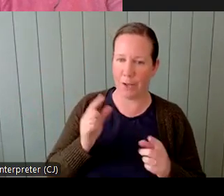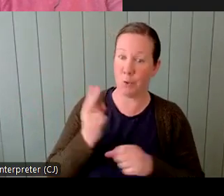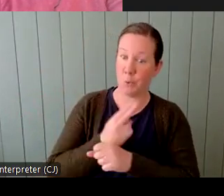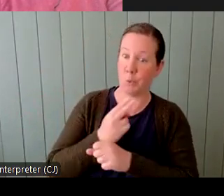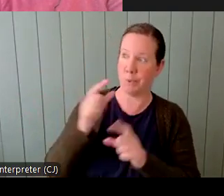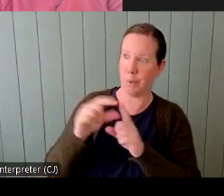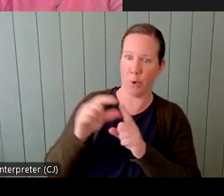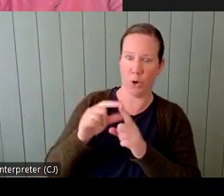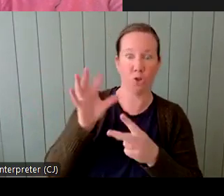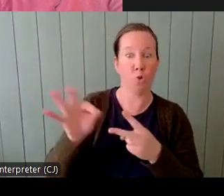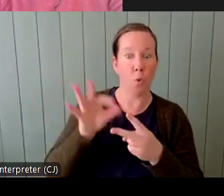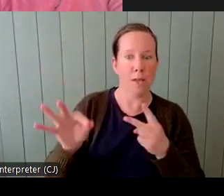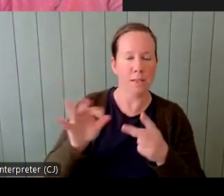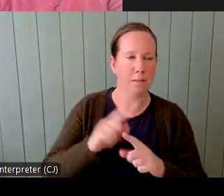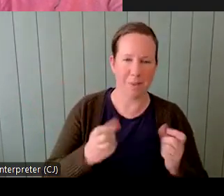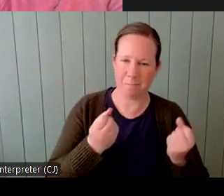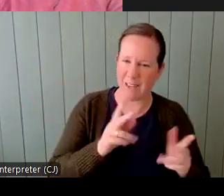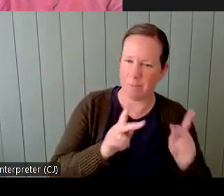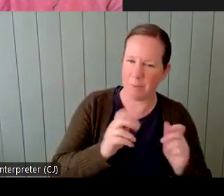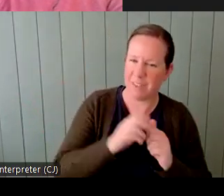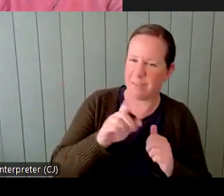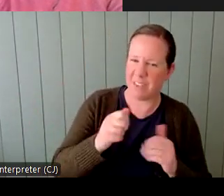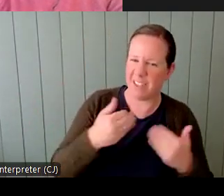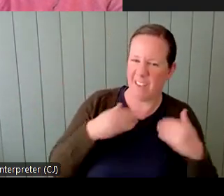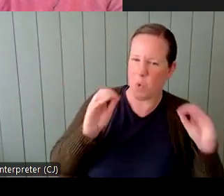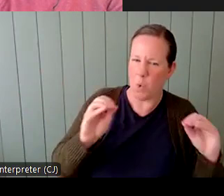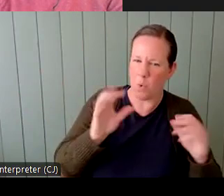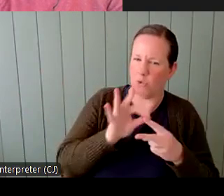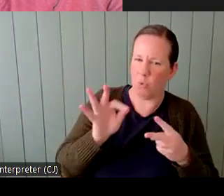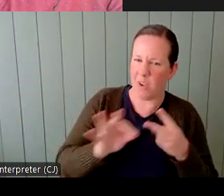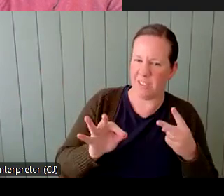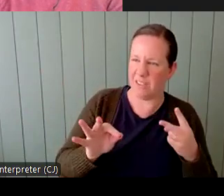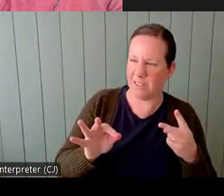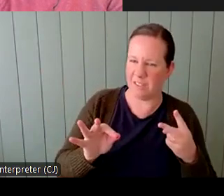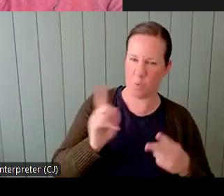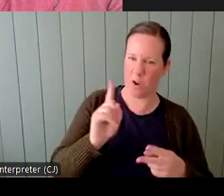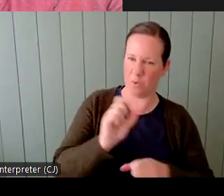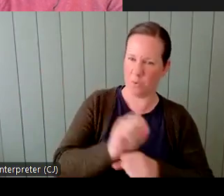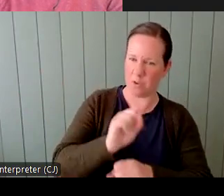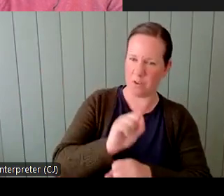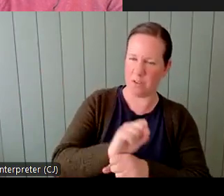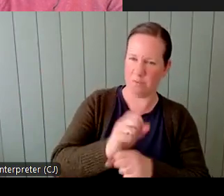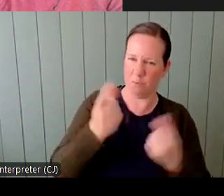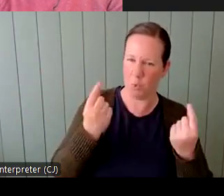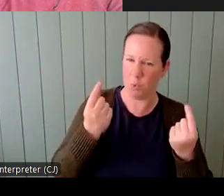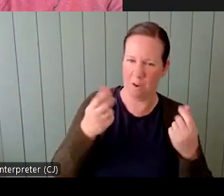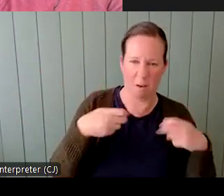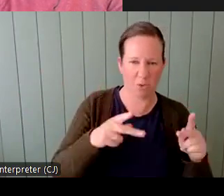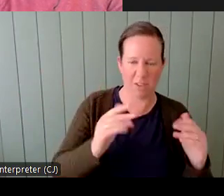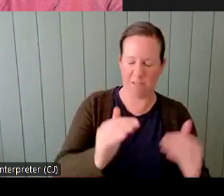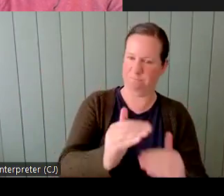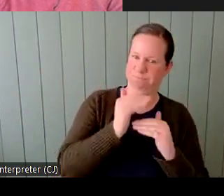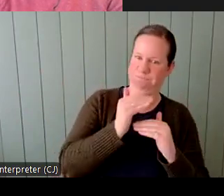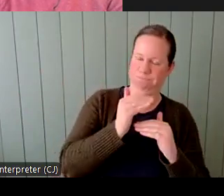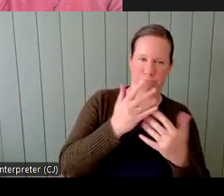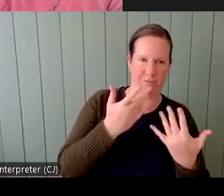choices when it comes to employment. They are decided by the diagnosis, and the opportunities are limited. And that's what got